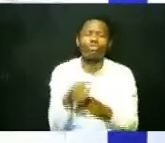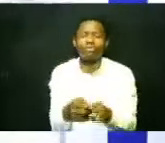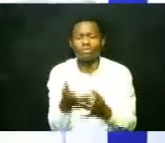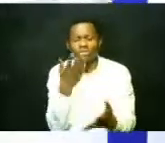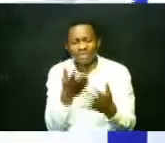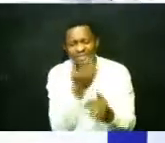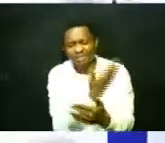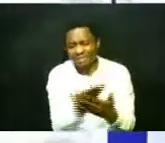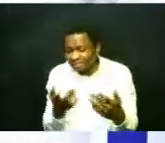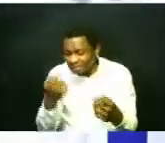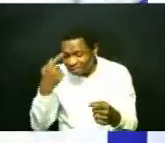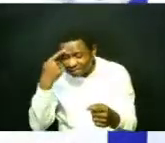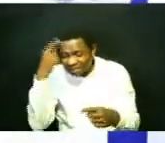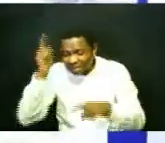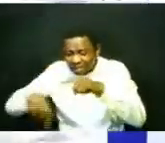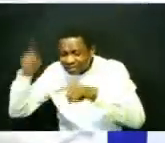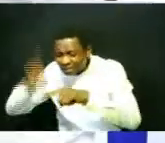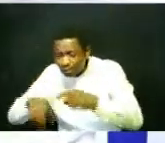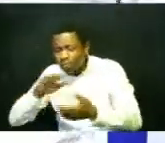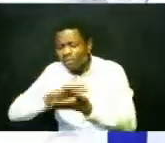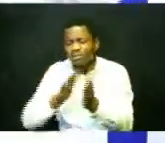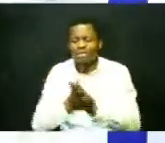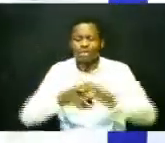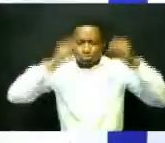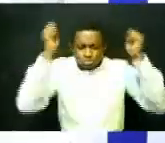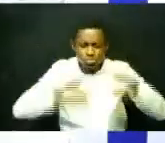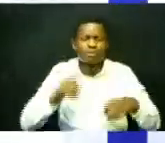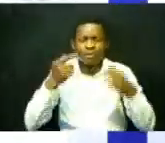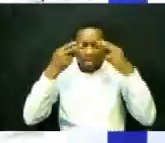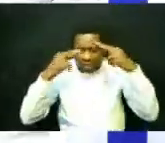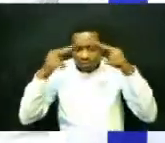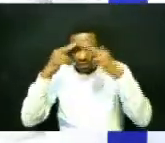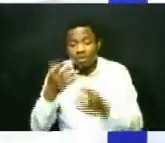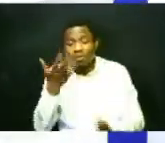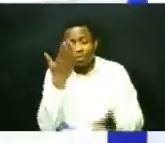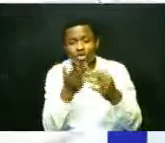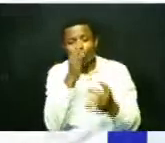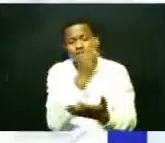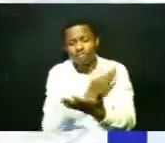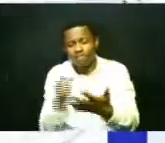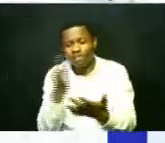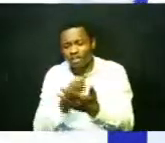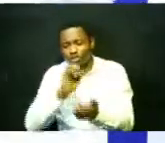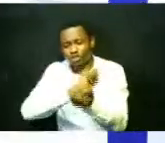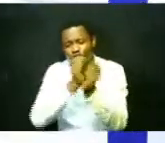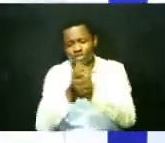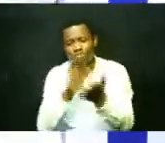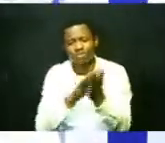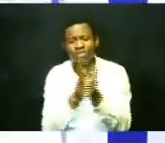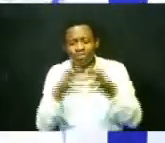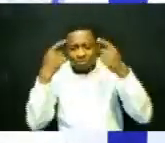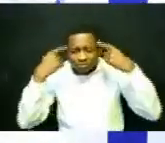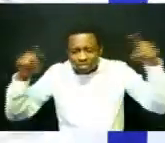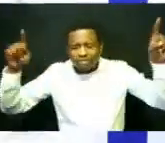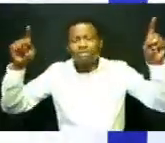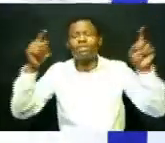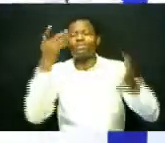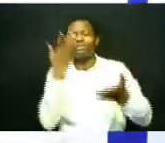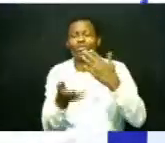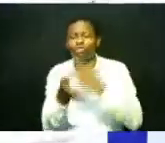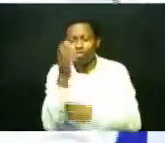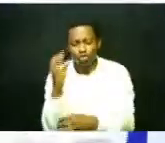be turned to possibility. May your failures be turned to success. May the Lord bring you to the place of